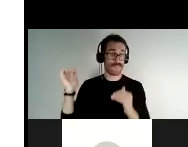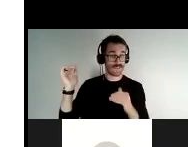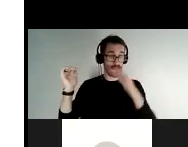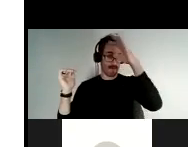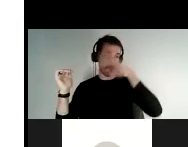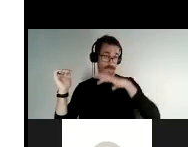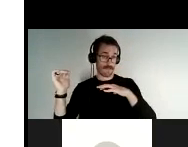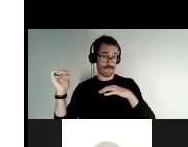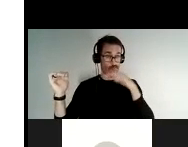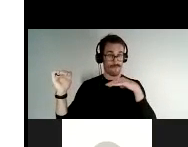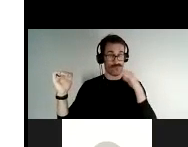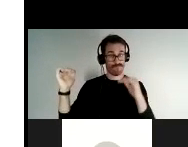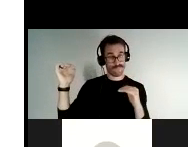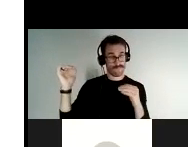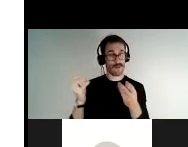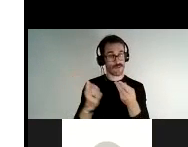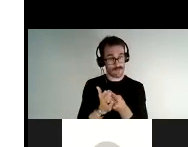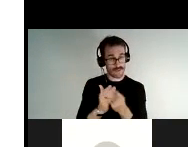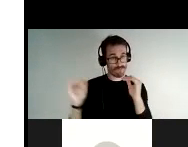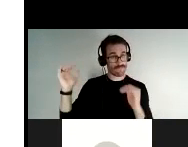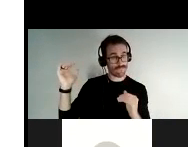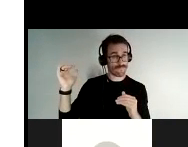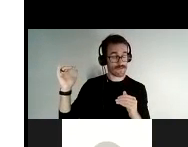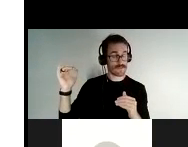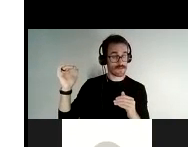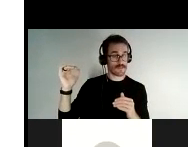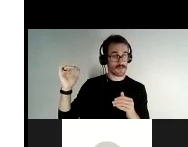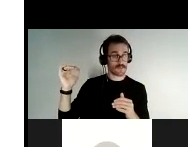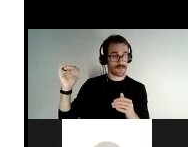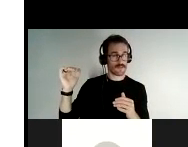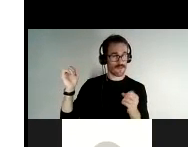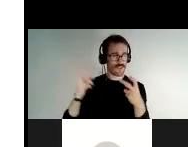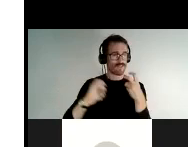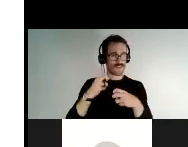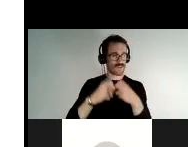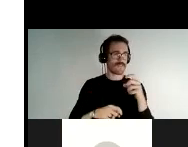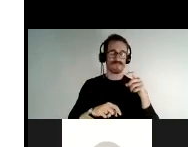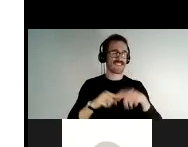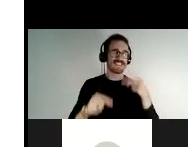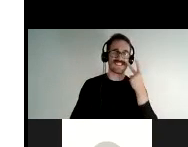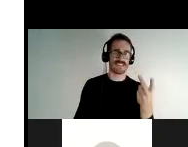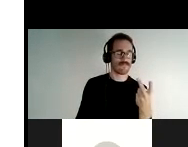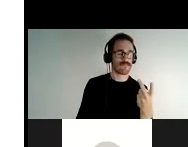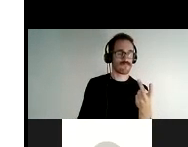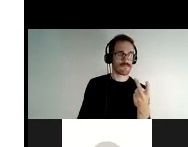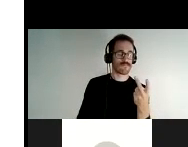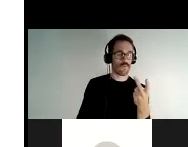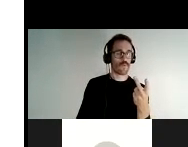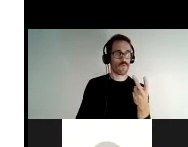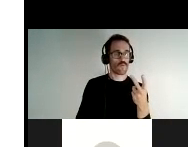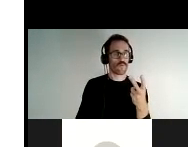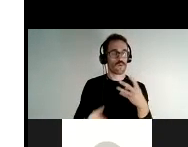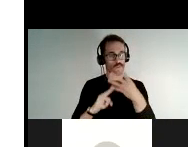financial independence. So a lot of things get buried as a result of the way we look at the queer and trans communities